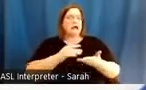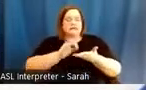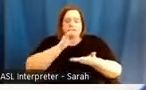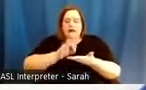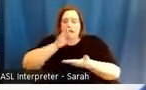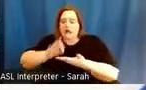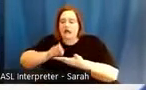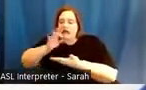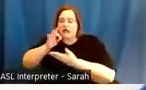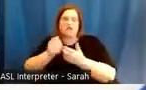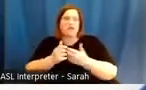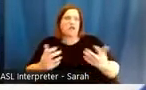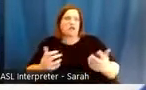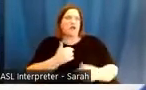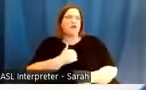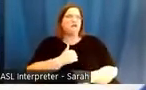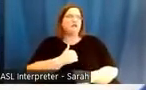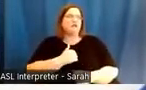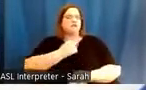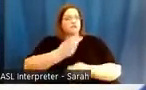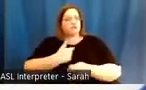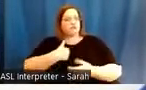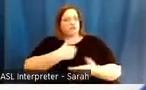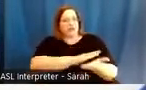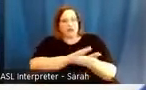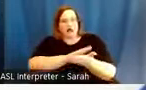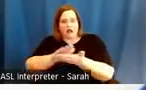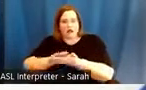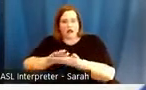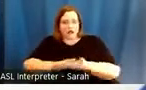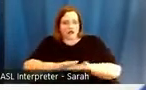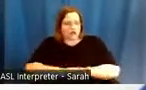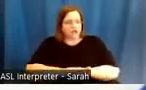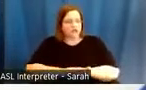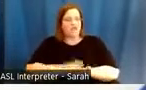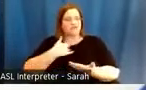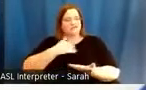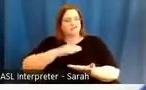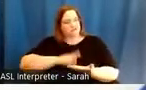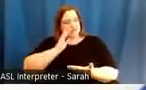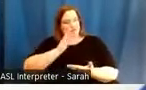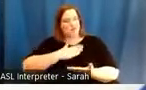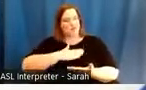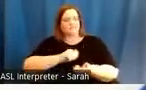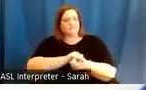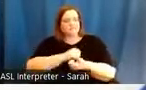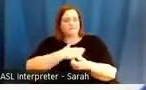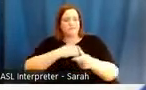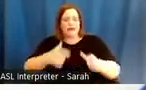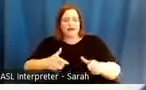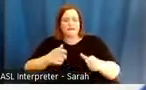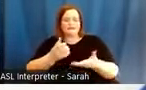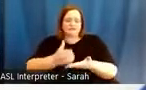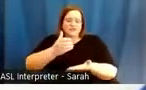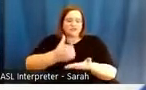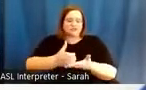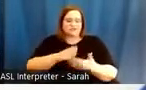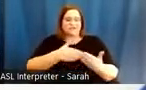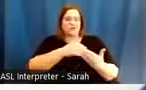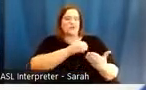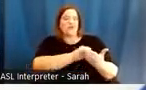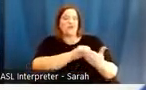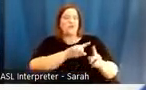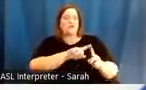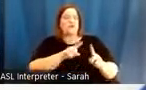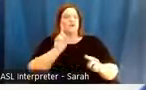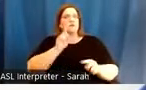lot. It's hard for me to do house cleaning. I gotta learn to do my dishes and do all that, but they are gonna be